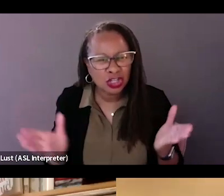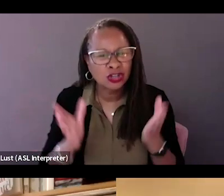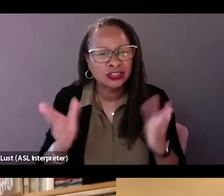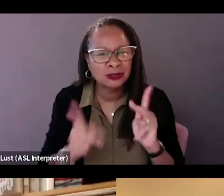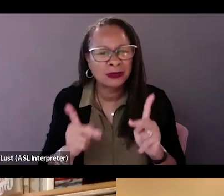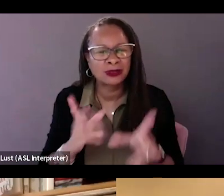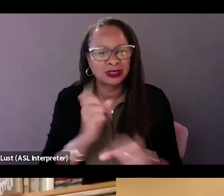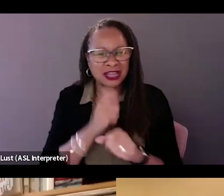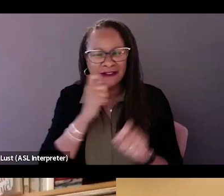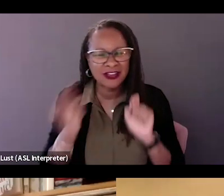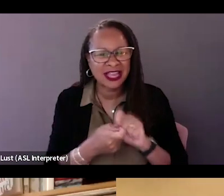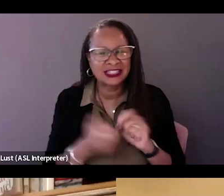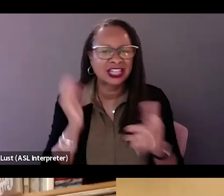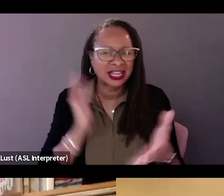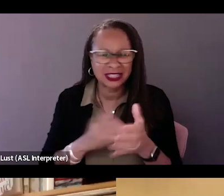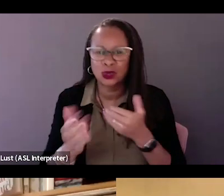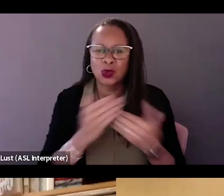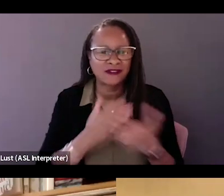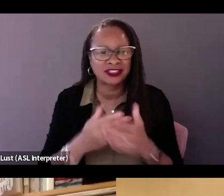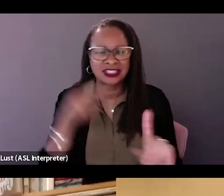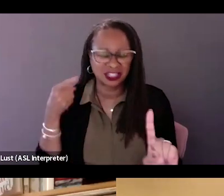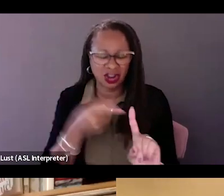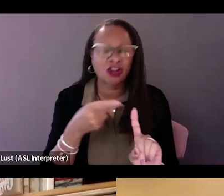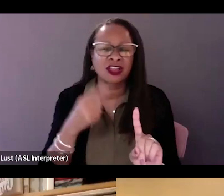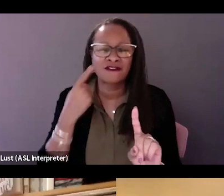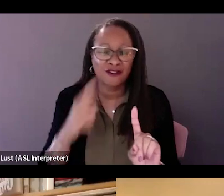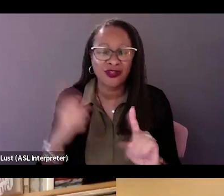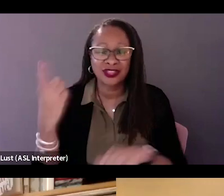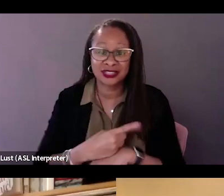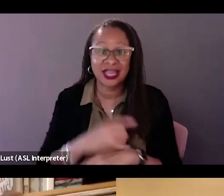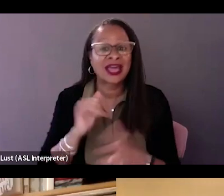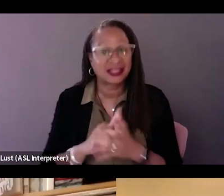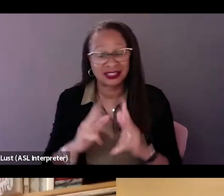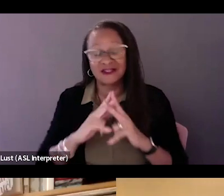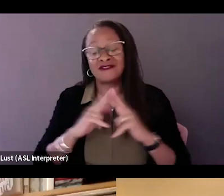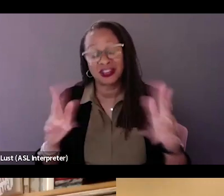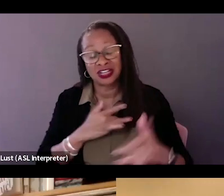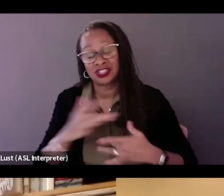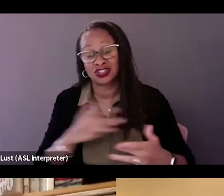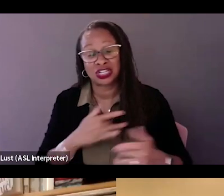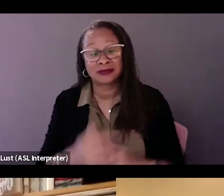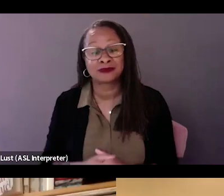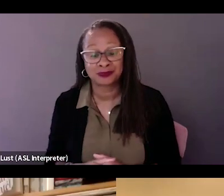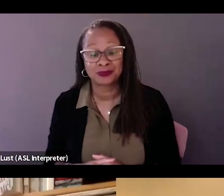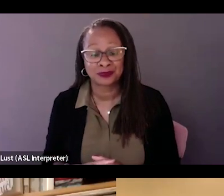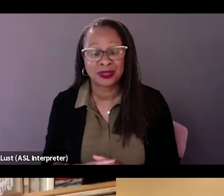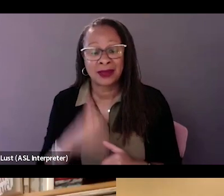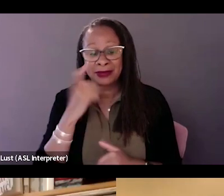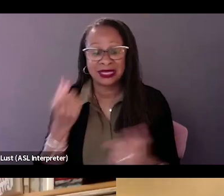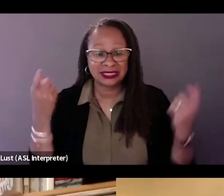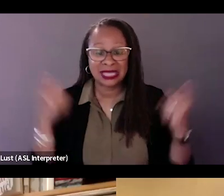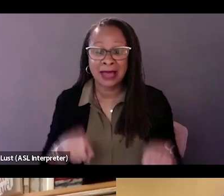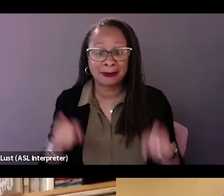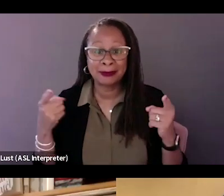that is the target for the day, is really worrying, because it's been happening.